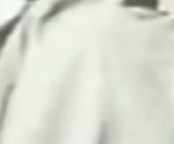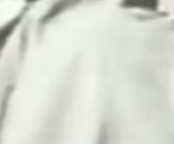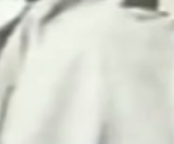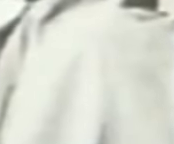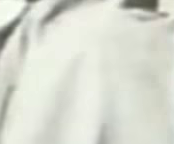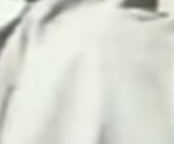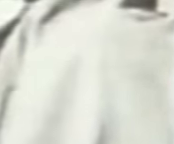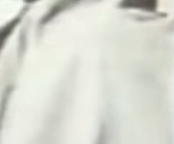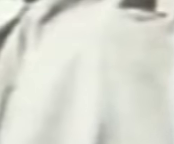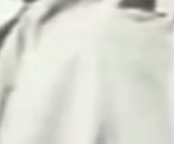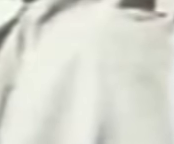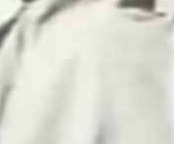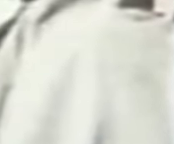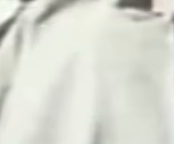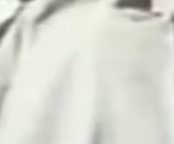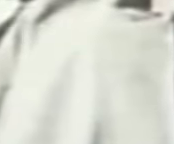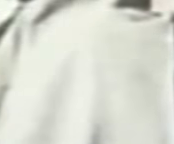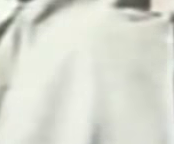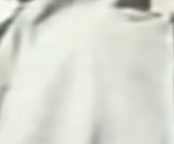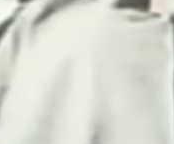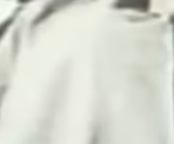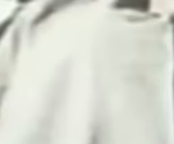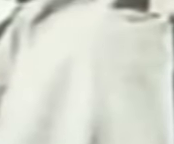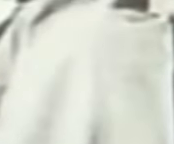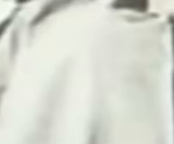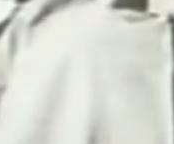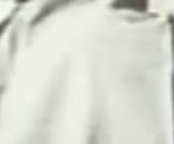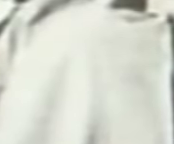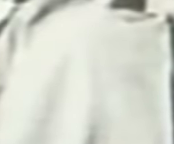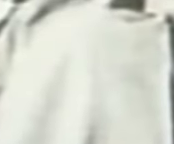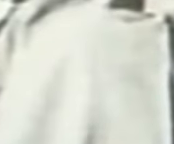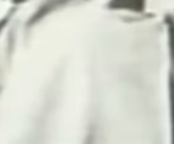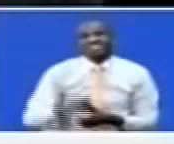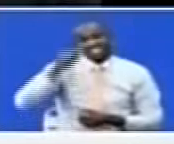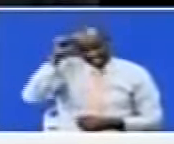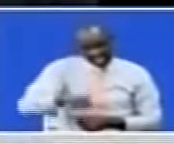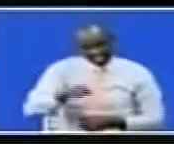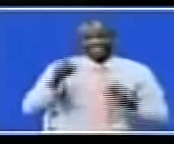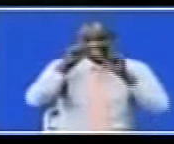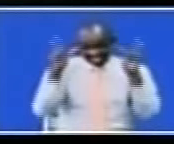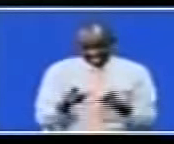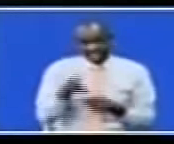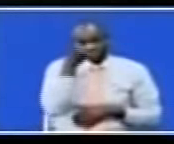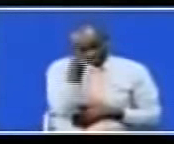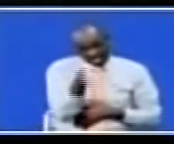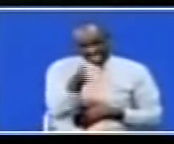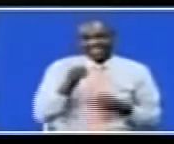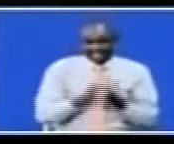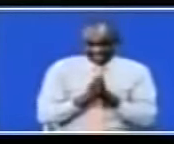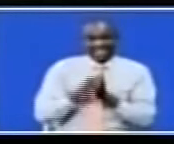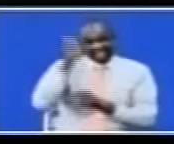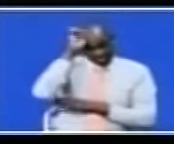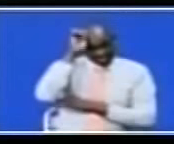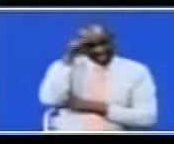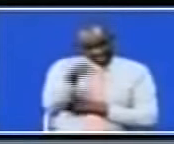He was born at the end of January 1923, the son of a paramount chief. Linda, here in the North Rift,